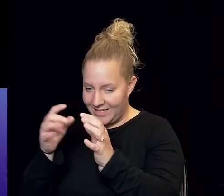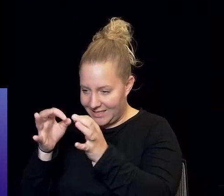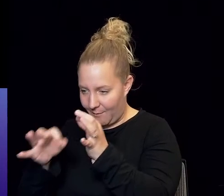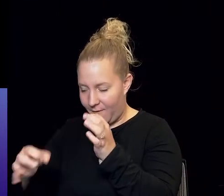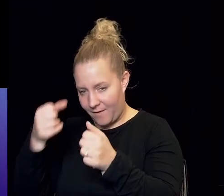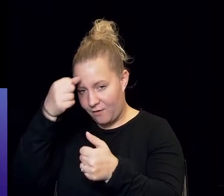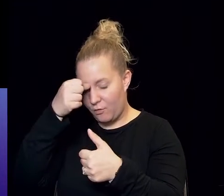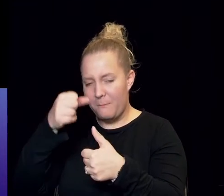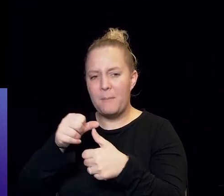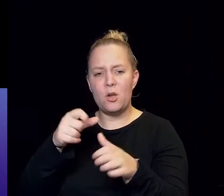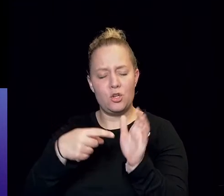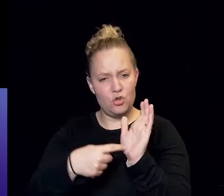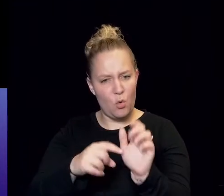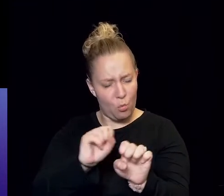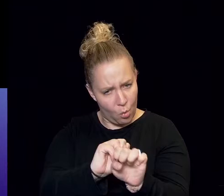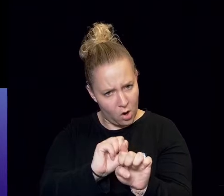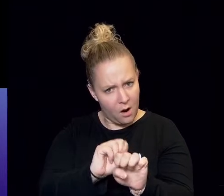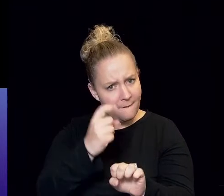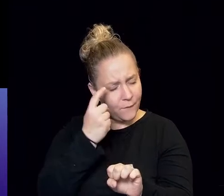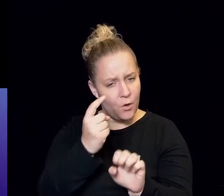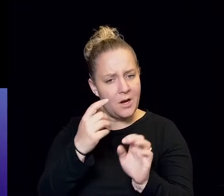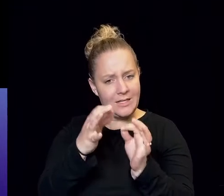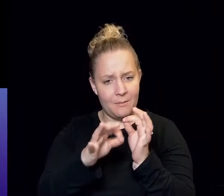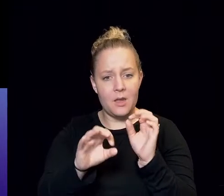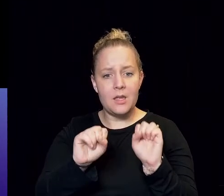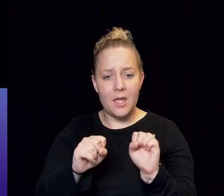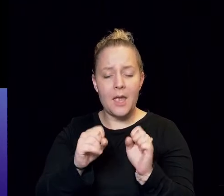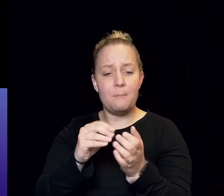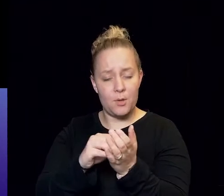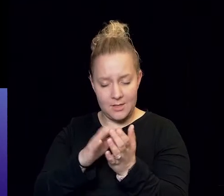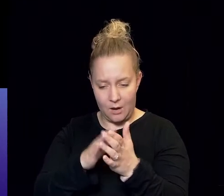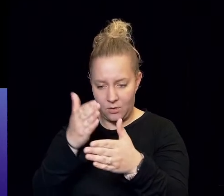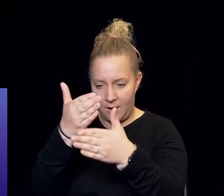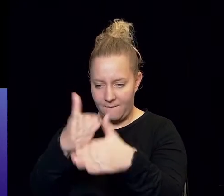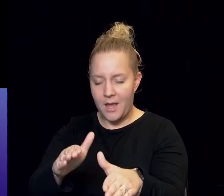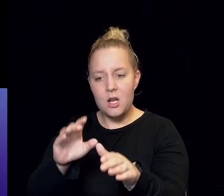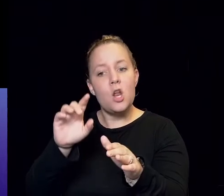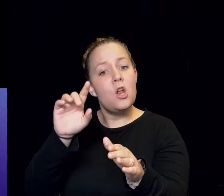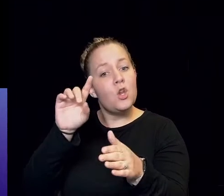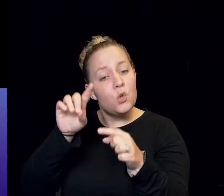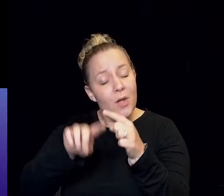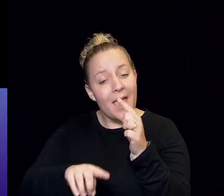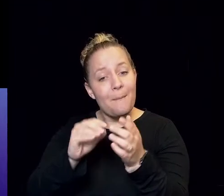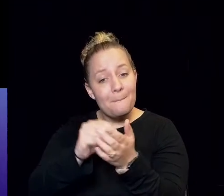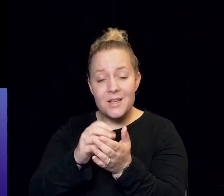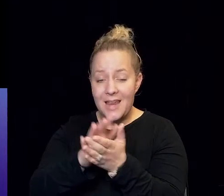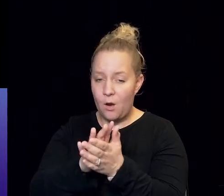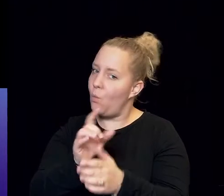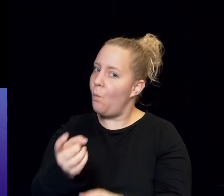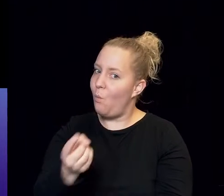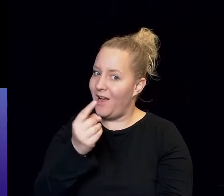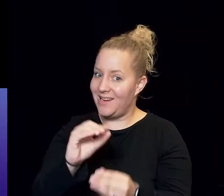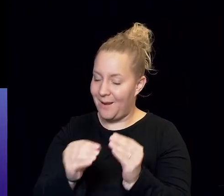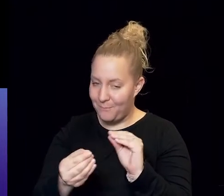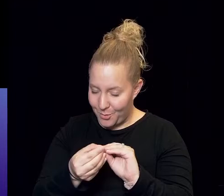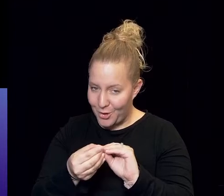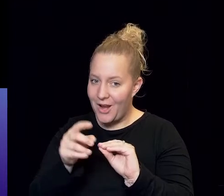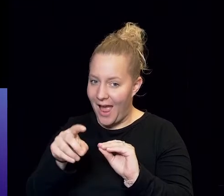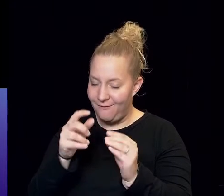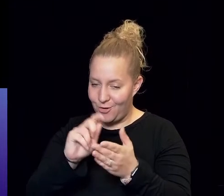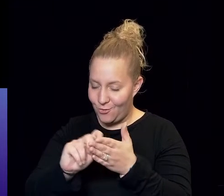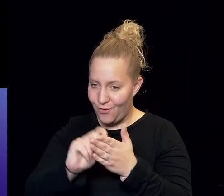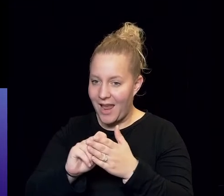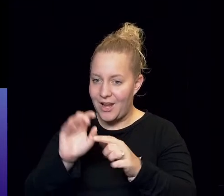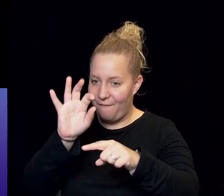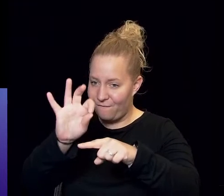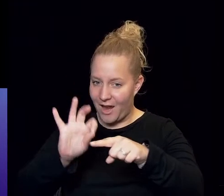when you're showing your work for simplifying, you can put dividing, but you can't just write one number. You have to write it as a fraction. So I know that 3 goes into both of